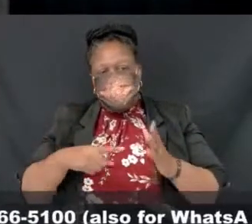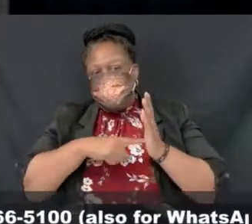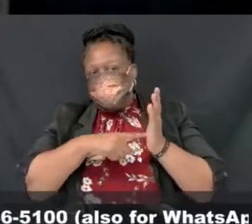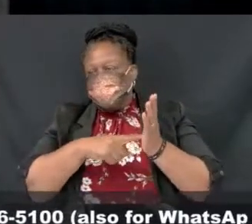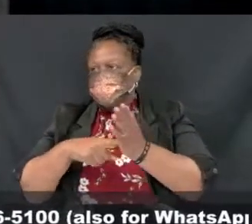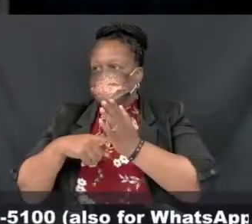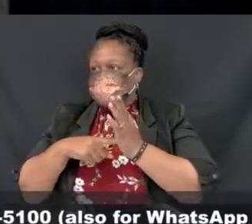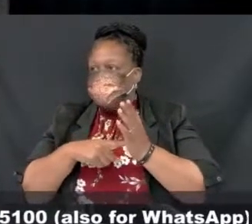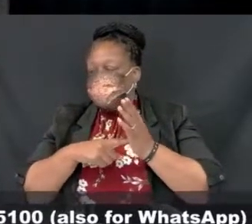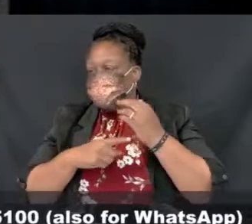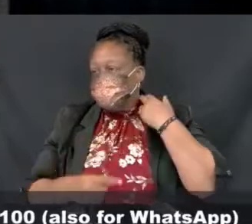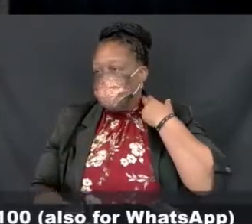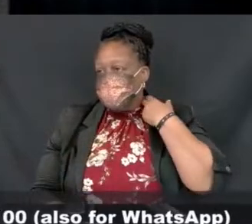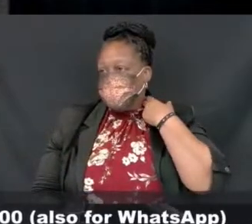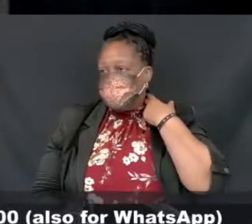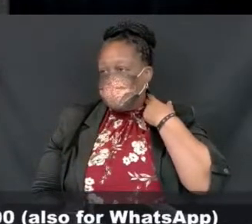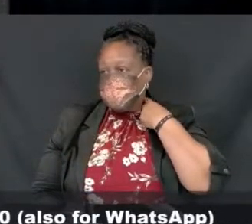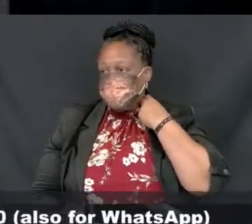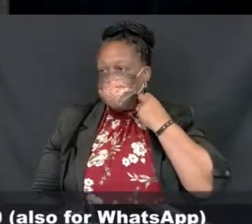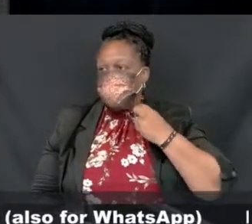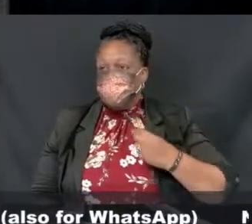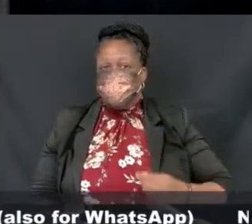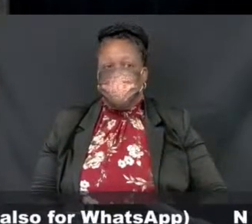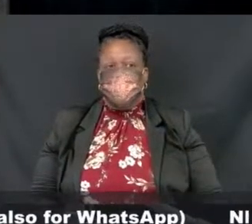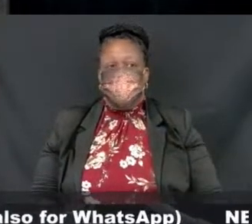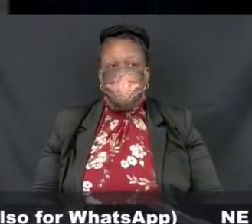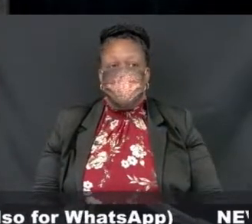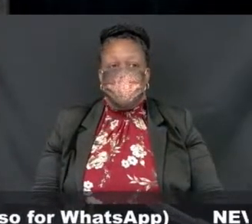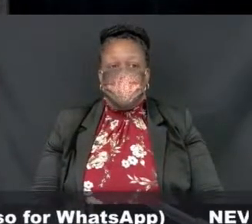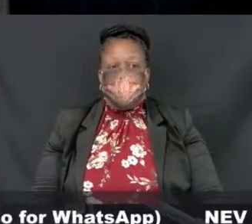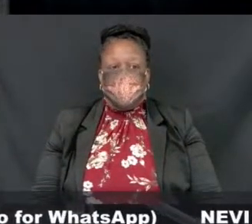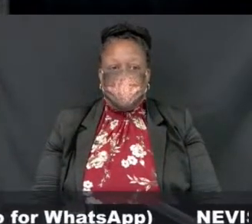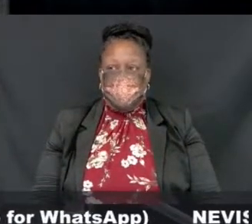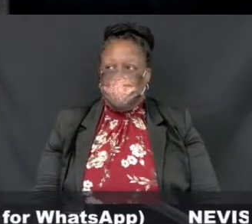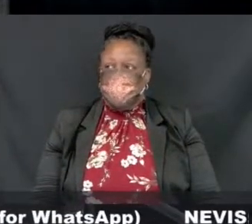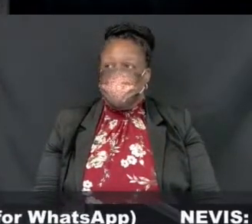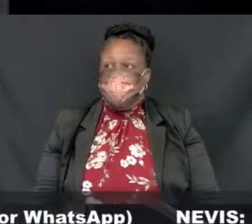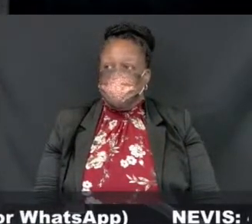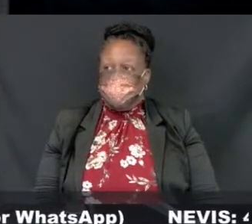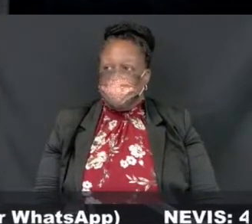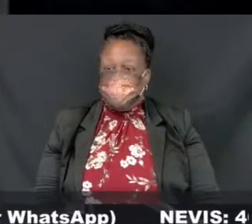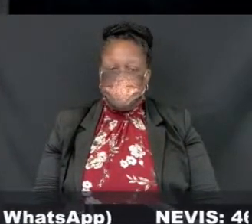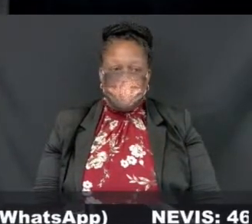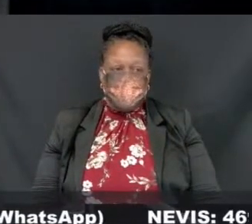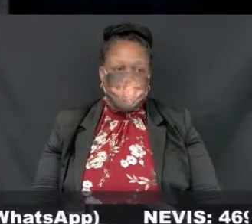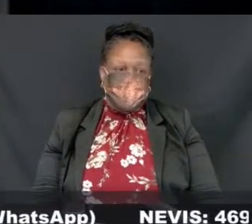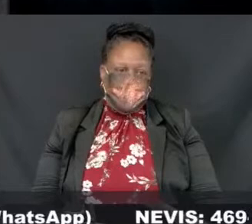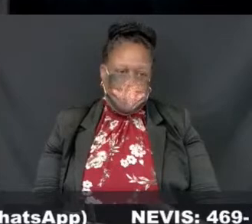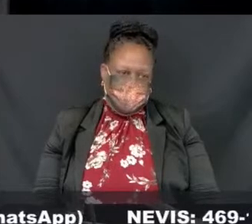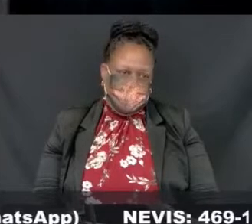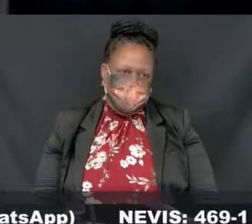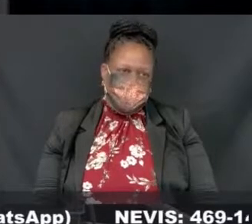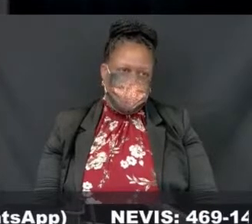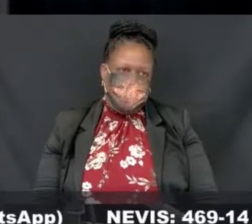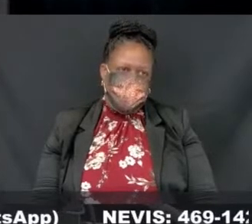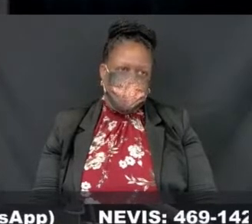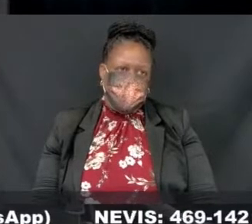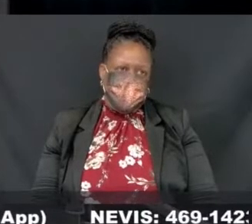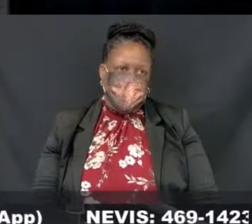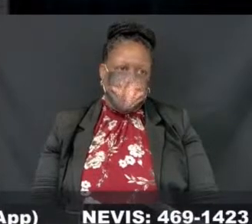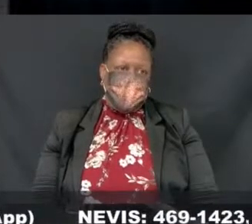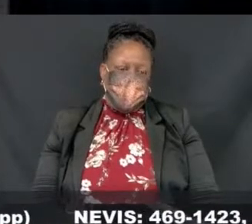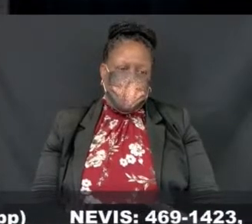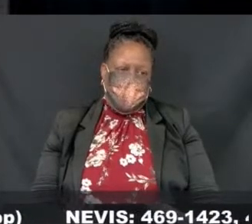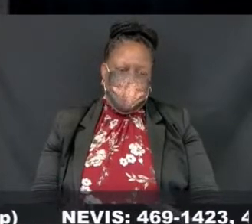Miss Blanchard and her team. But I come into it. I come into the Calypso,